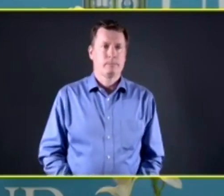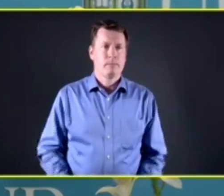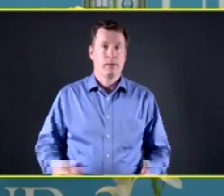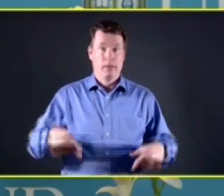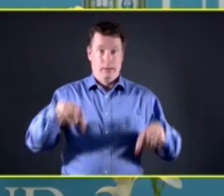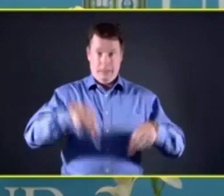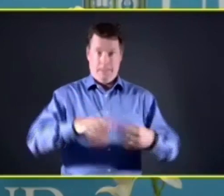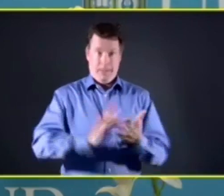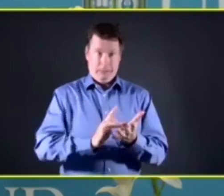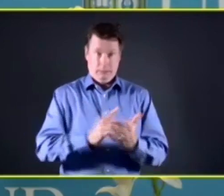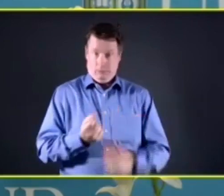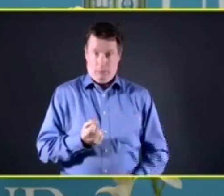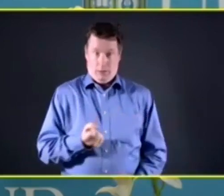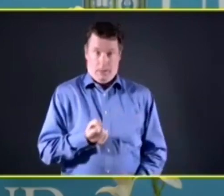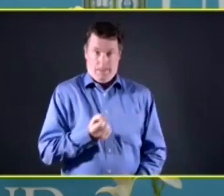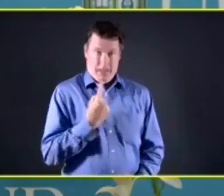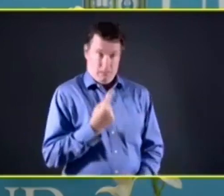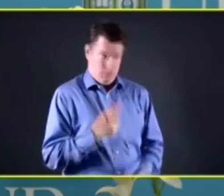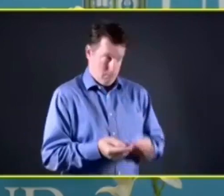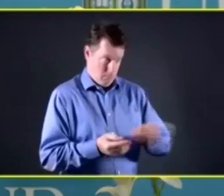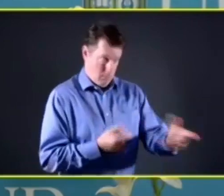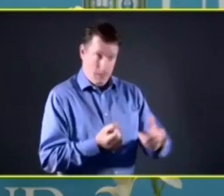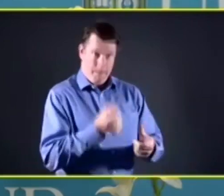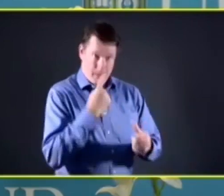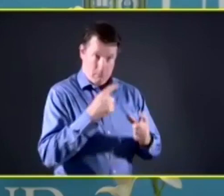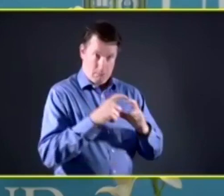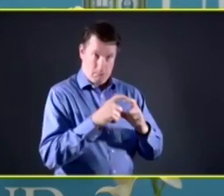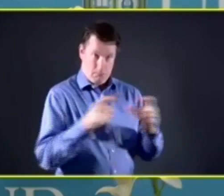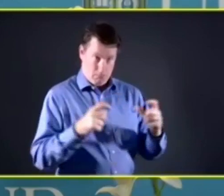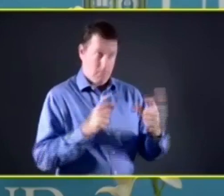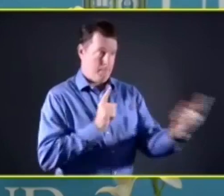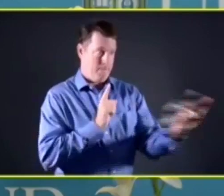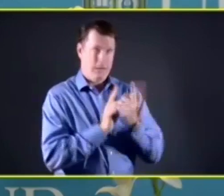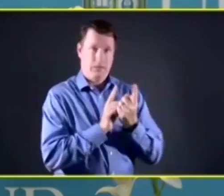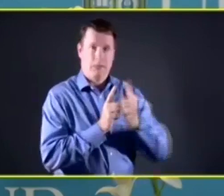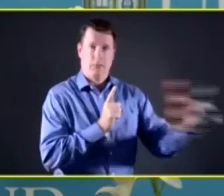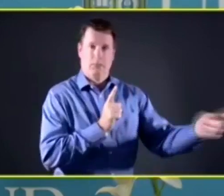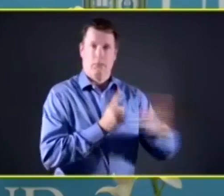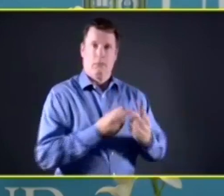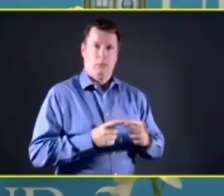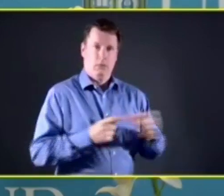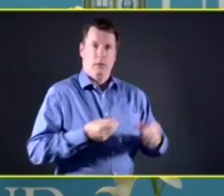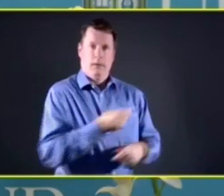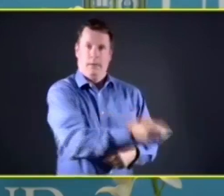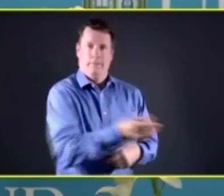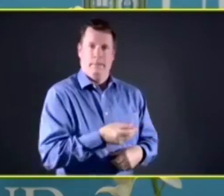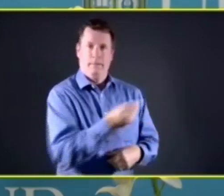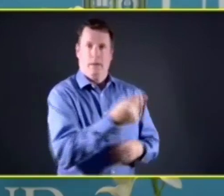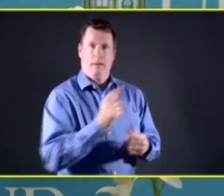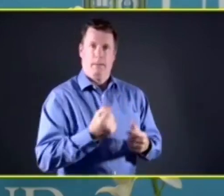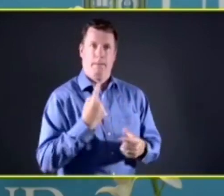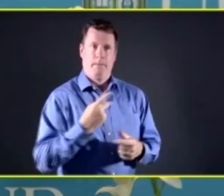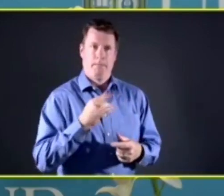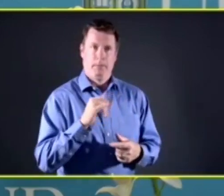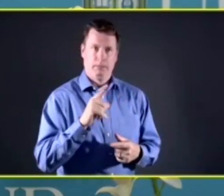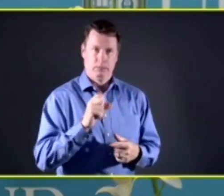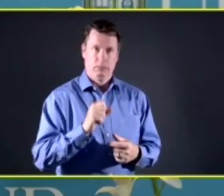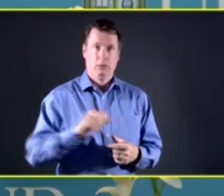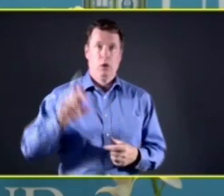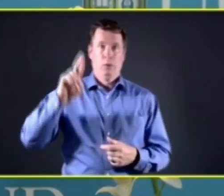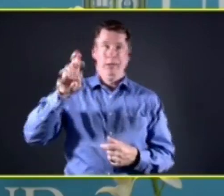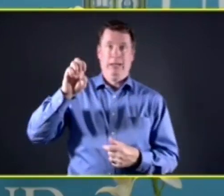some effect, that's an intravenous used for people who are sick or in the hospital or really sick in